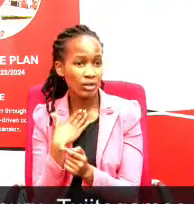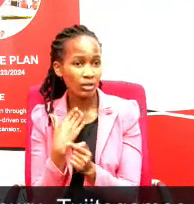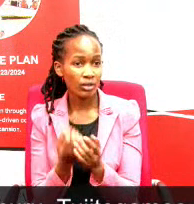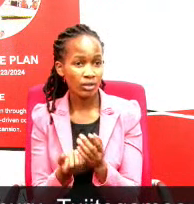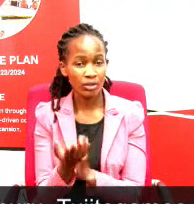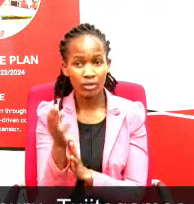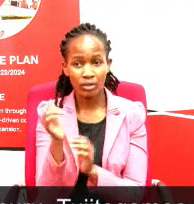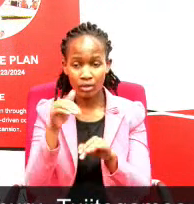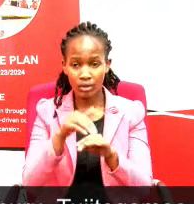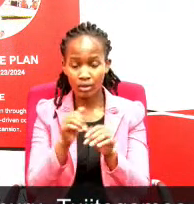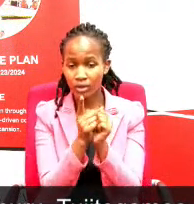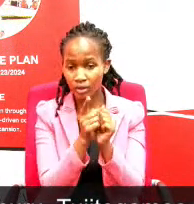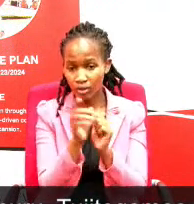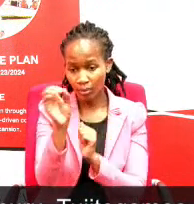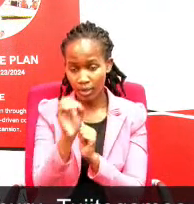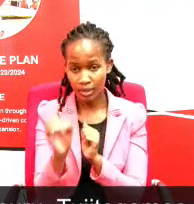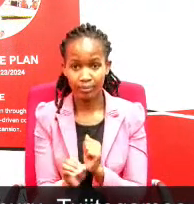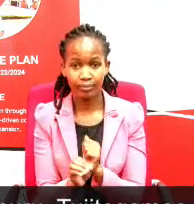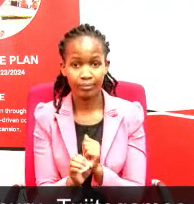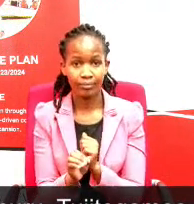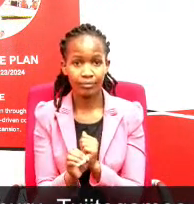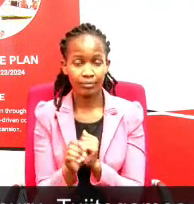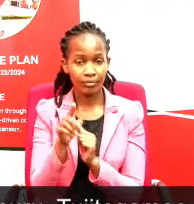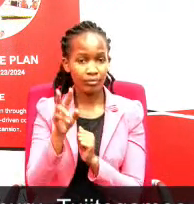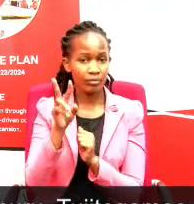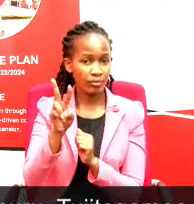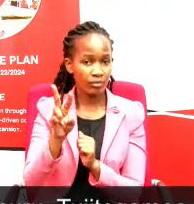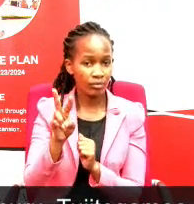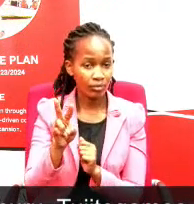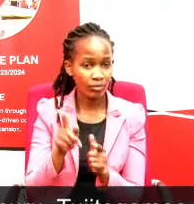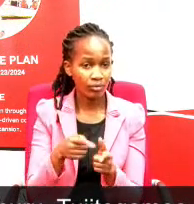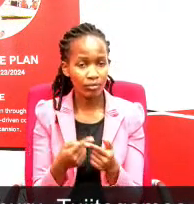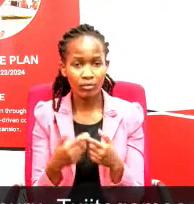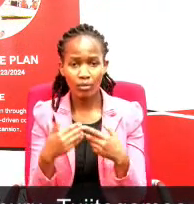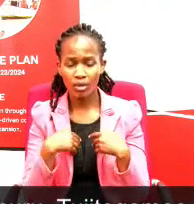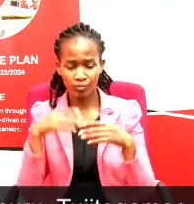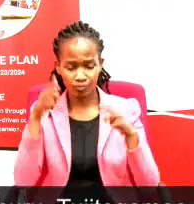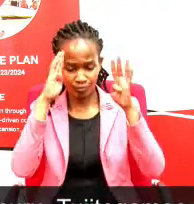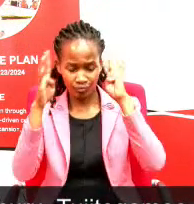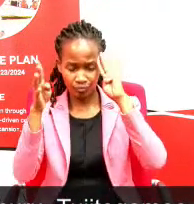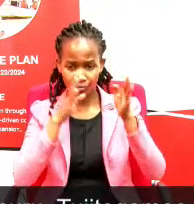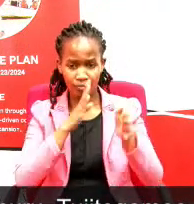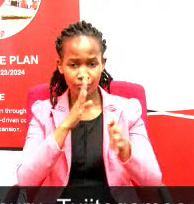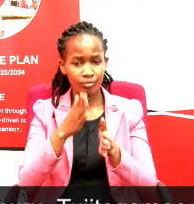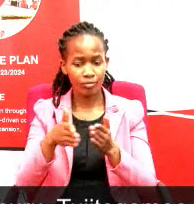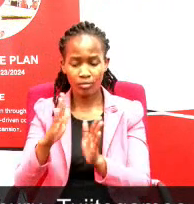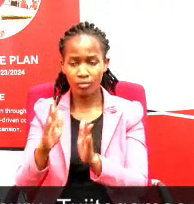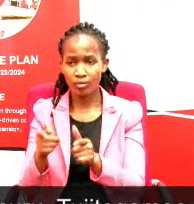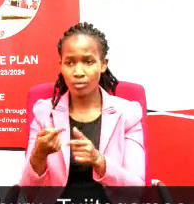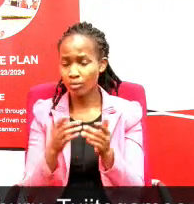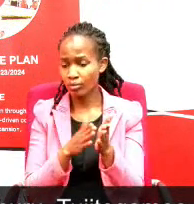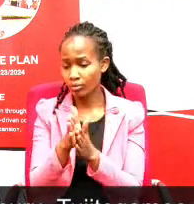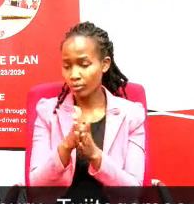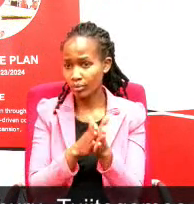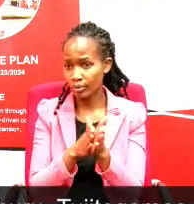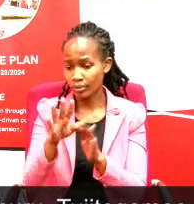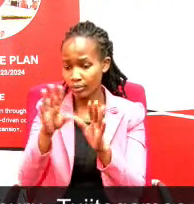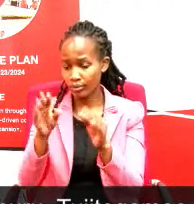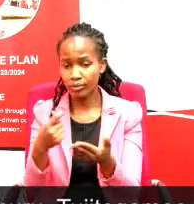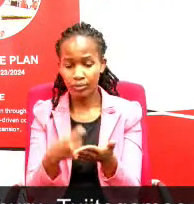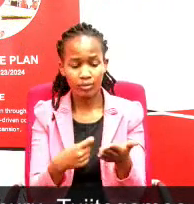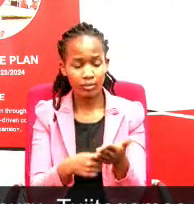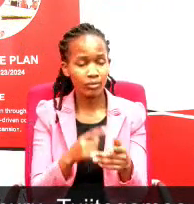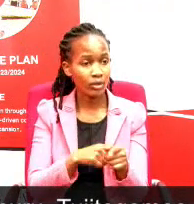11%, 11.2%. This therefore calls for innovative ways to mobilize revenues as the government seeks